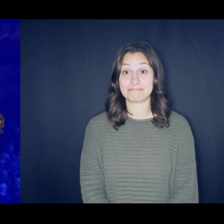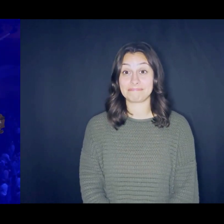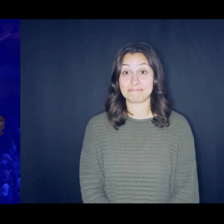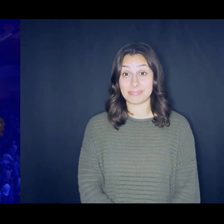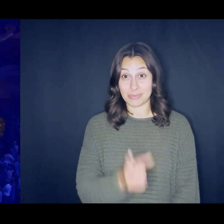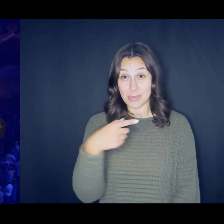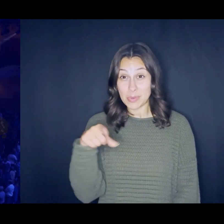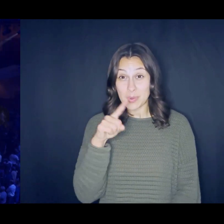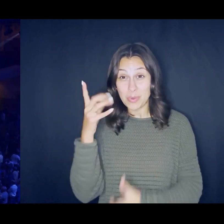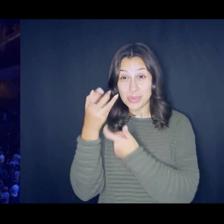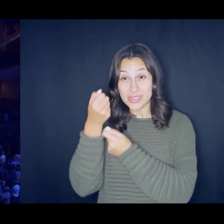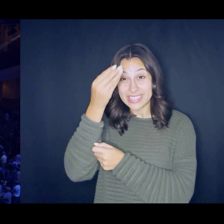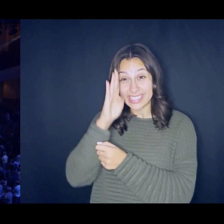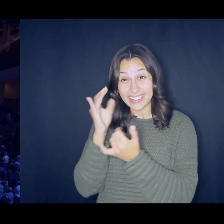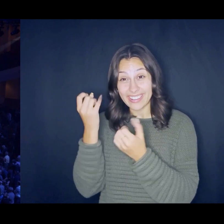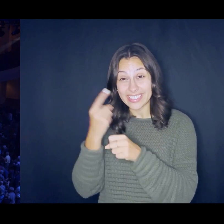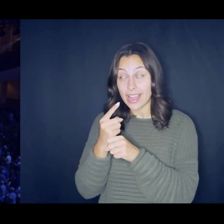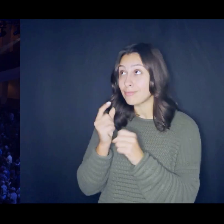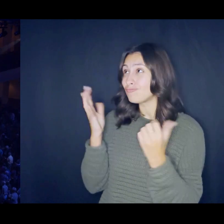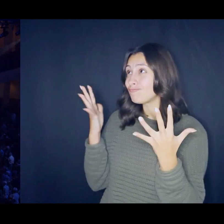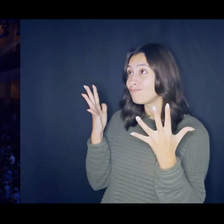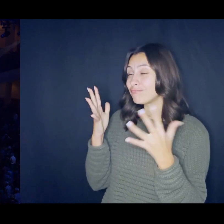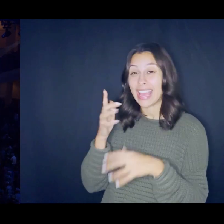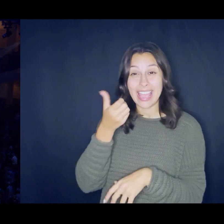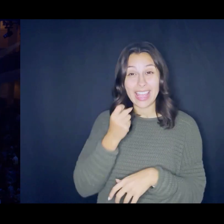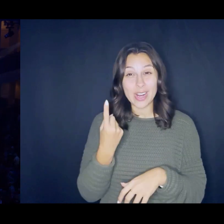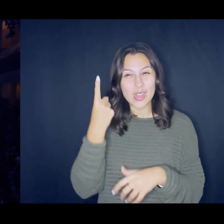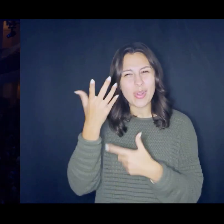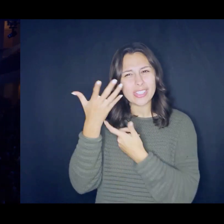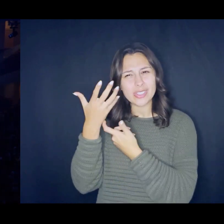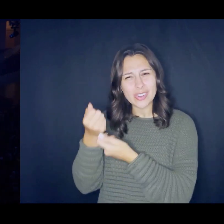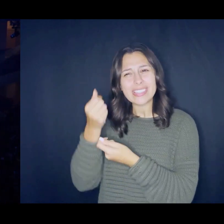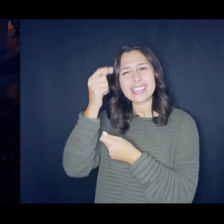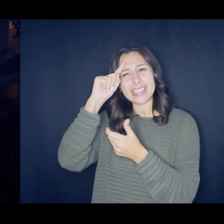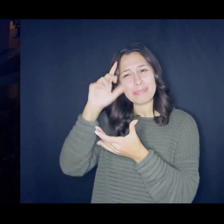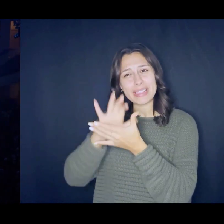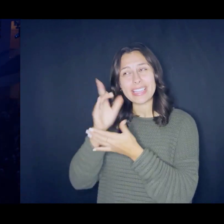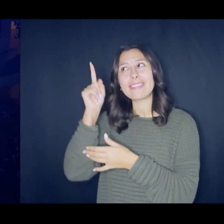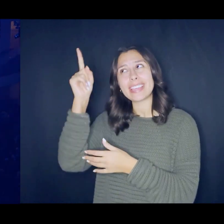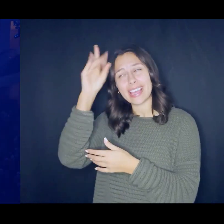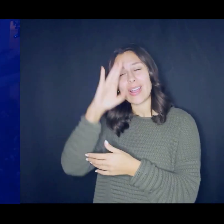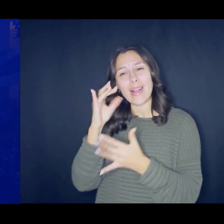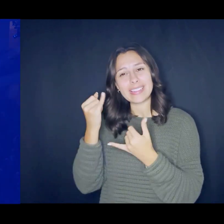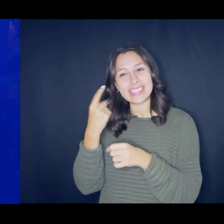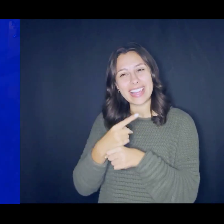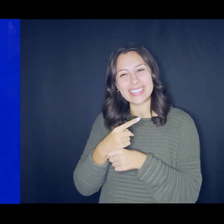Anybody trusting God today? Anybody trusting and believing in God today?